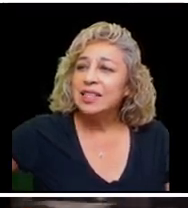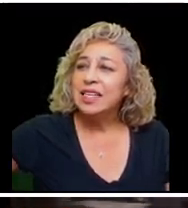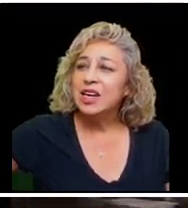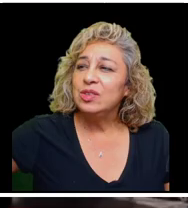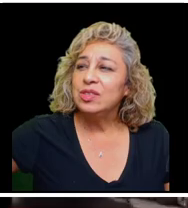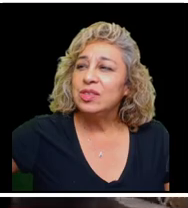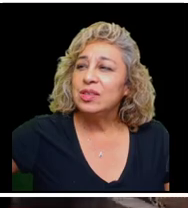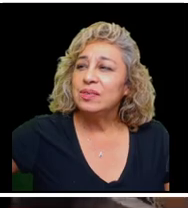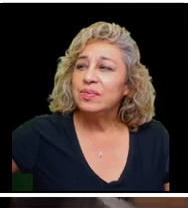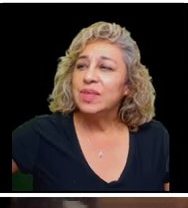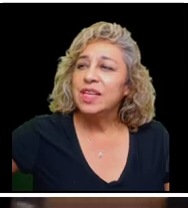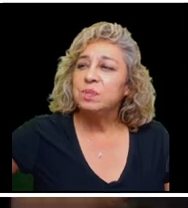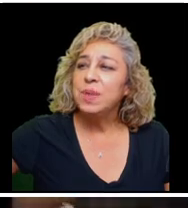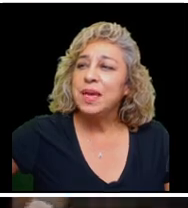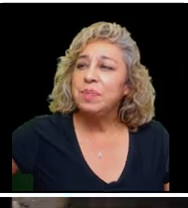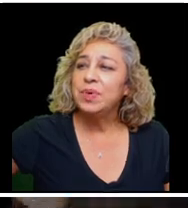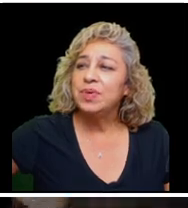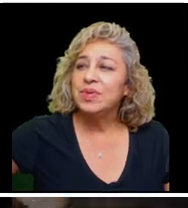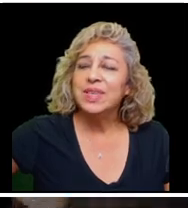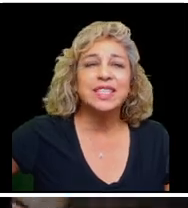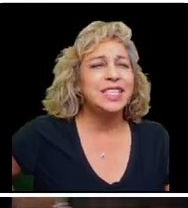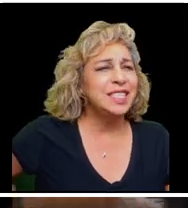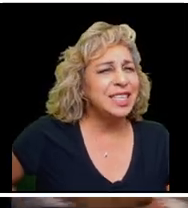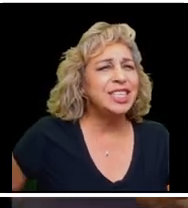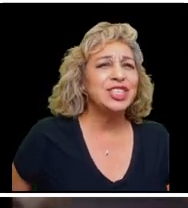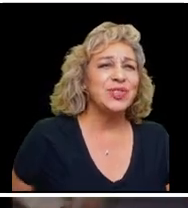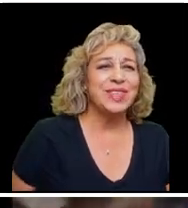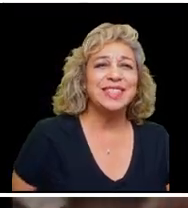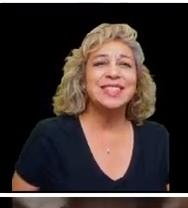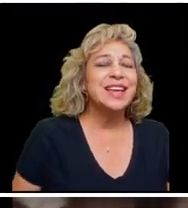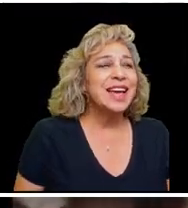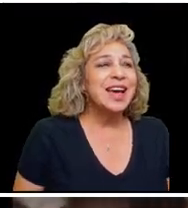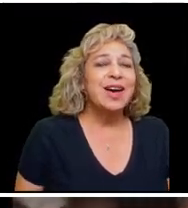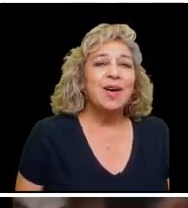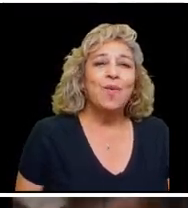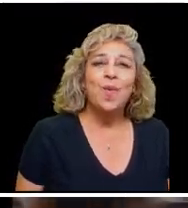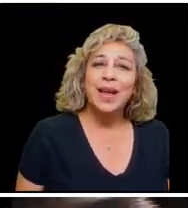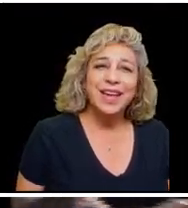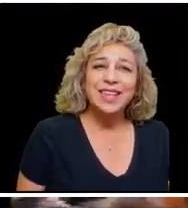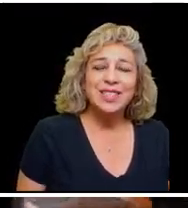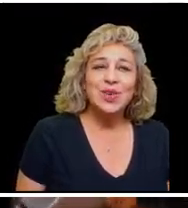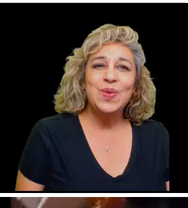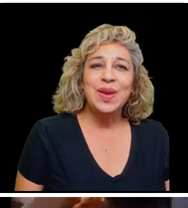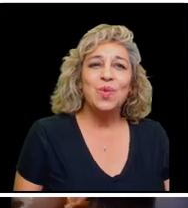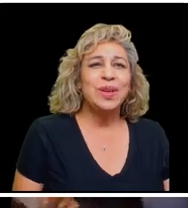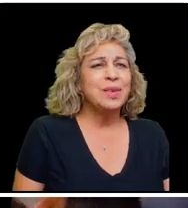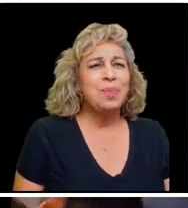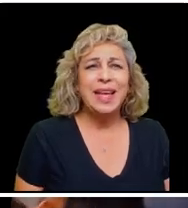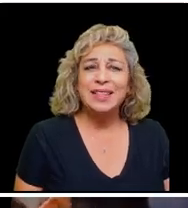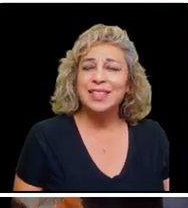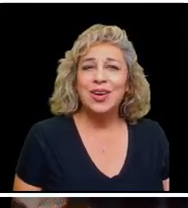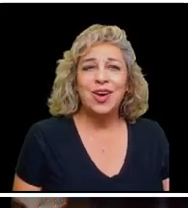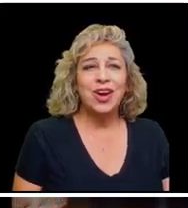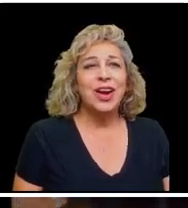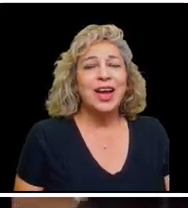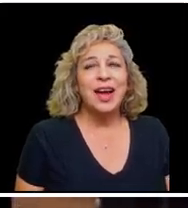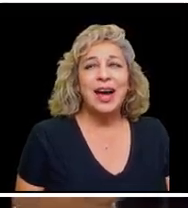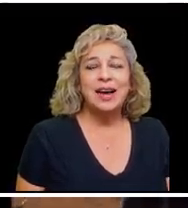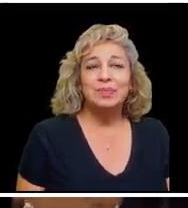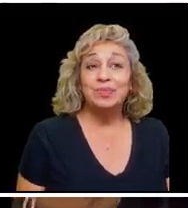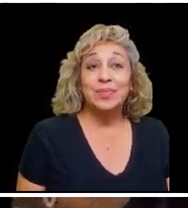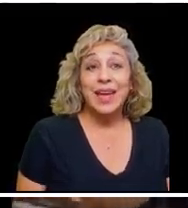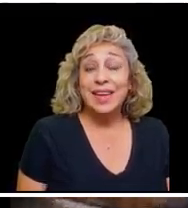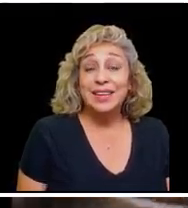tells his people his constituents what he's doing what the plans are